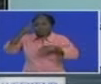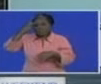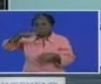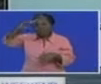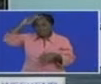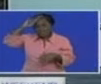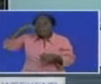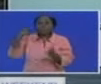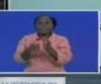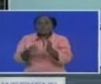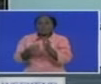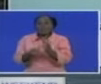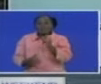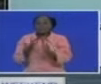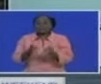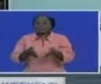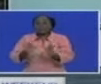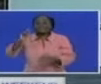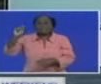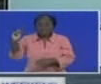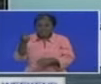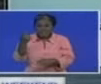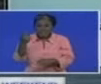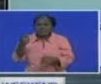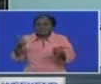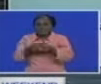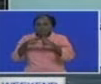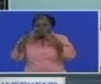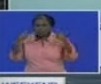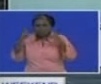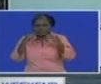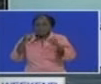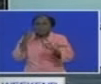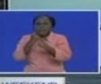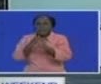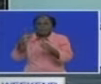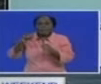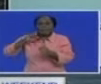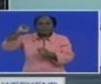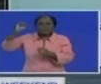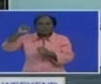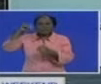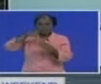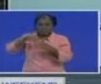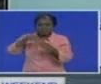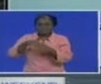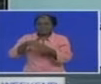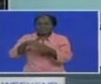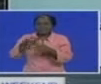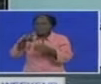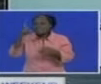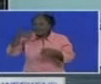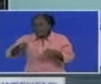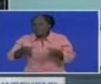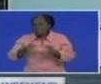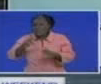dilemma. Which way for Kenya? A lot of statements we've been hearing made by politicians in the arena. Is that the right way for